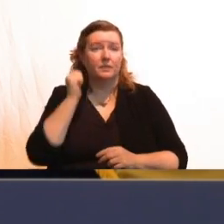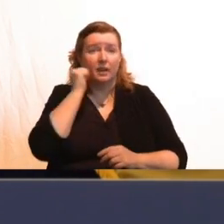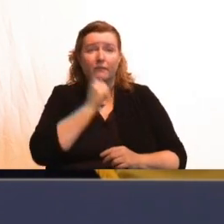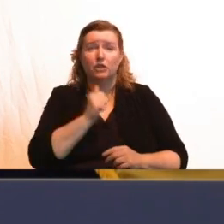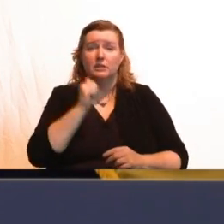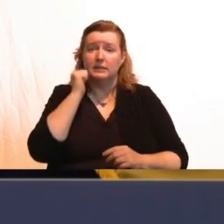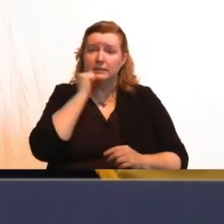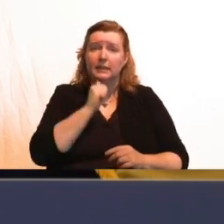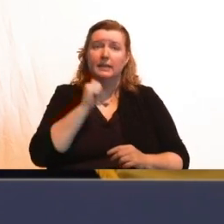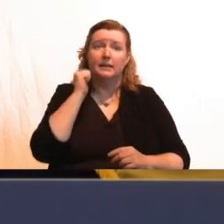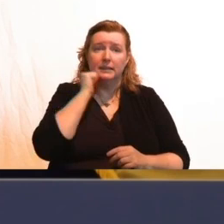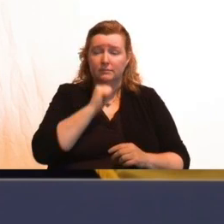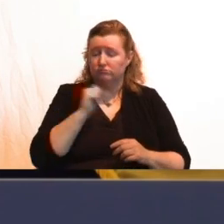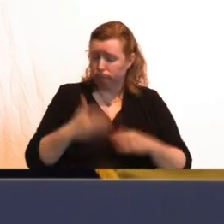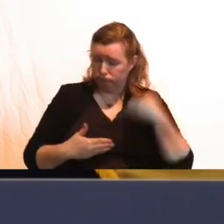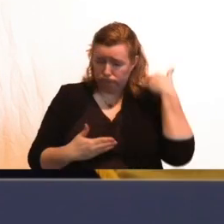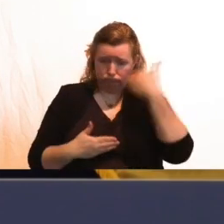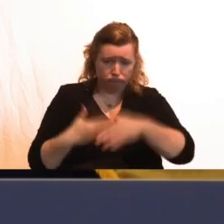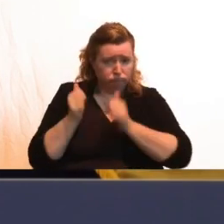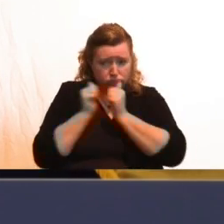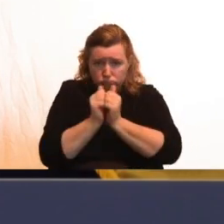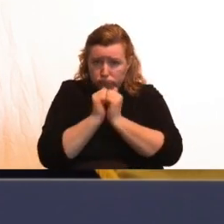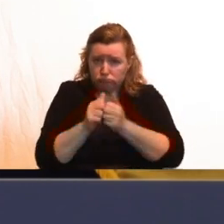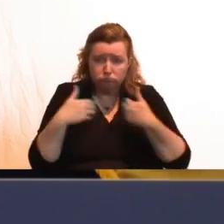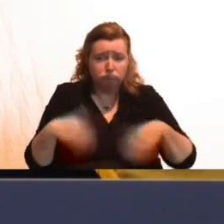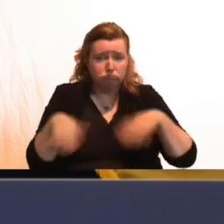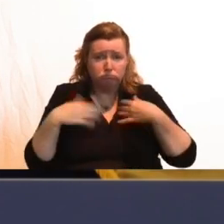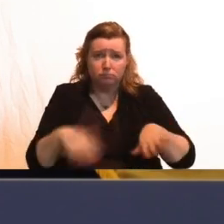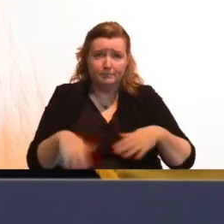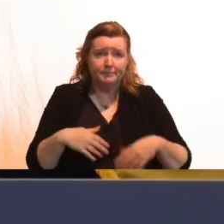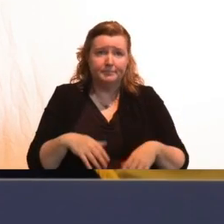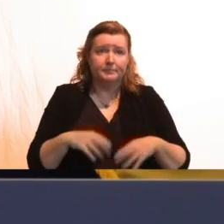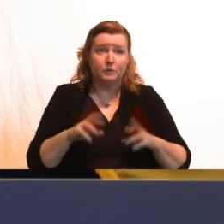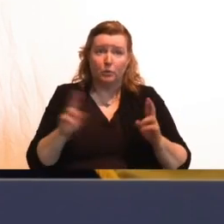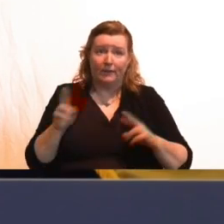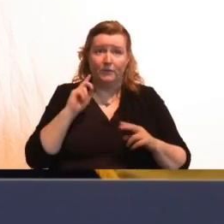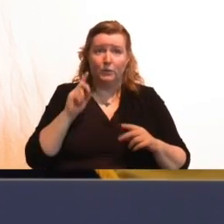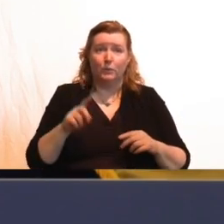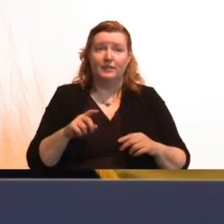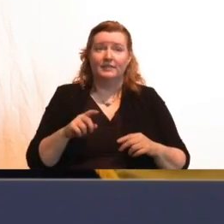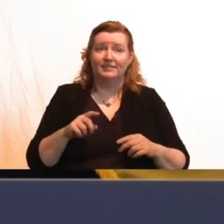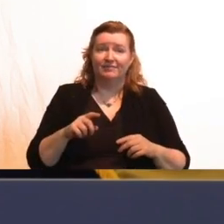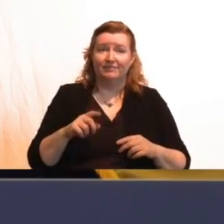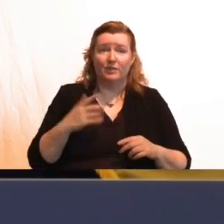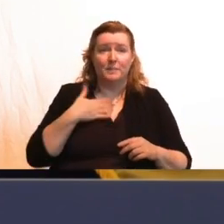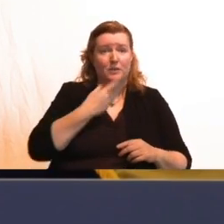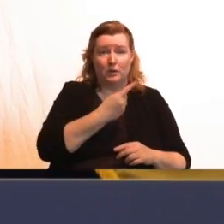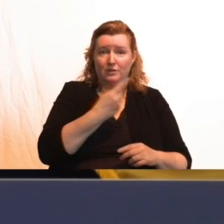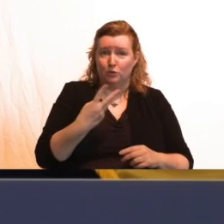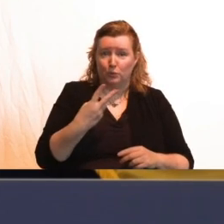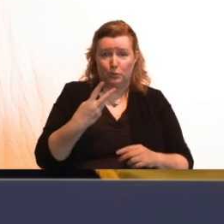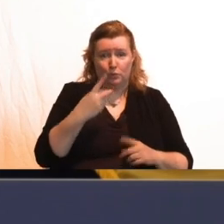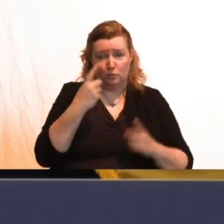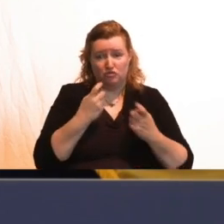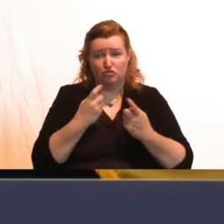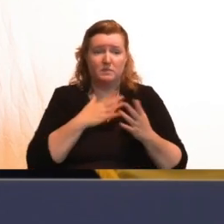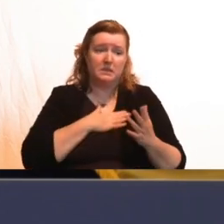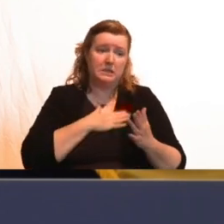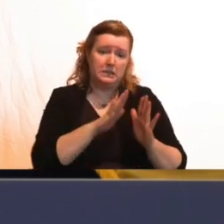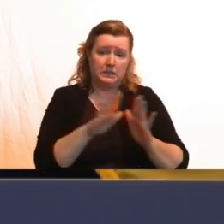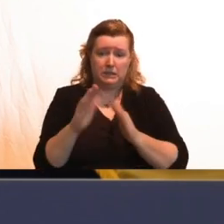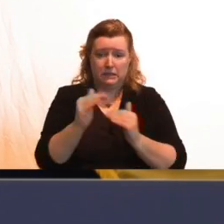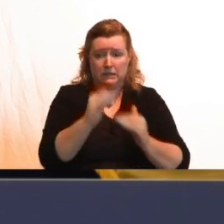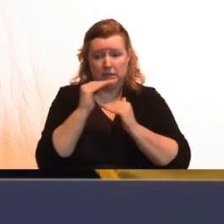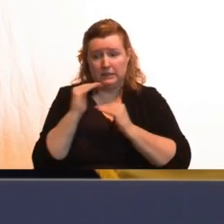if you could literally give me one or two each, because we don't have time for a long list from each of you, and I appreciate, again, what I said earlier, I